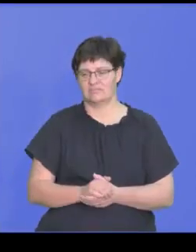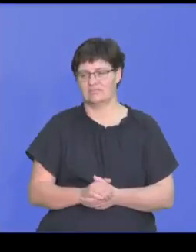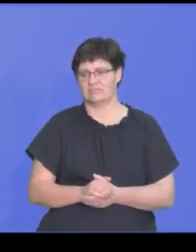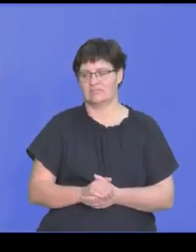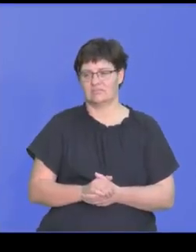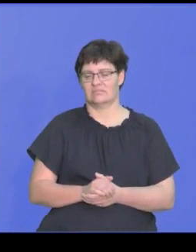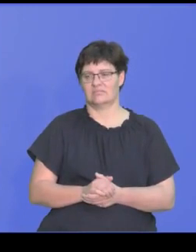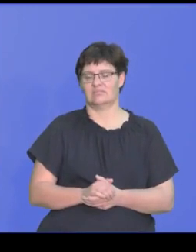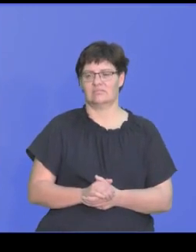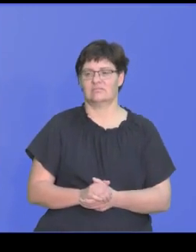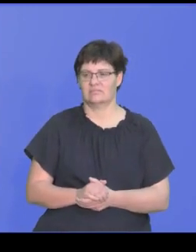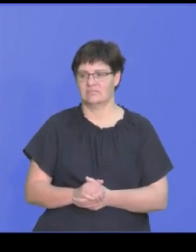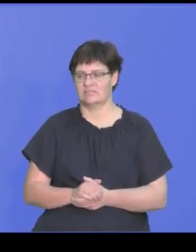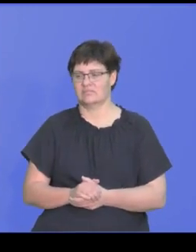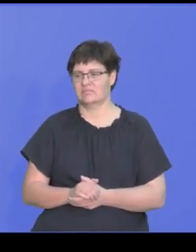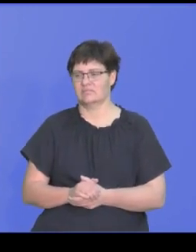Okay, so it's